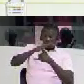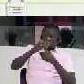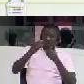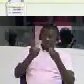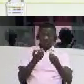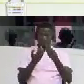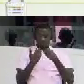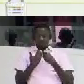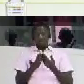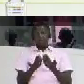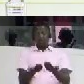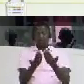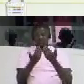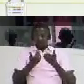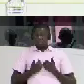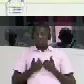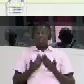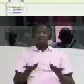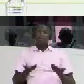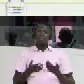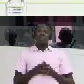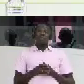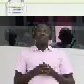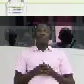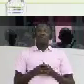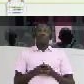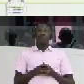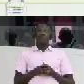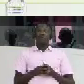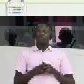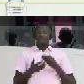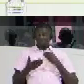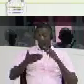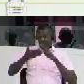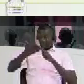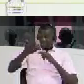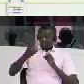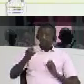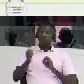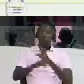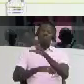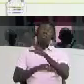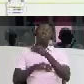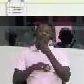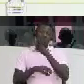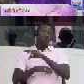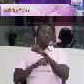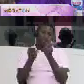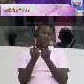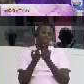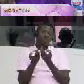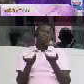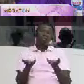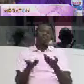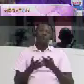through the right channel, which comes down to me, Then ma doog a act on that orders. and then I will act upon those orders.